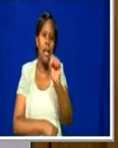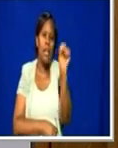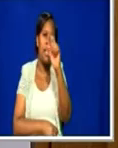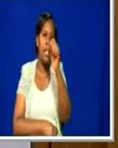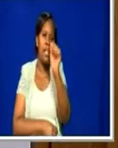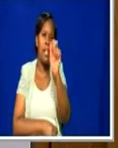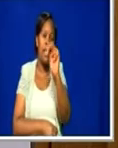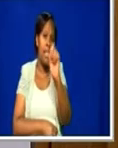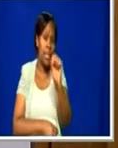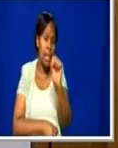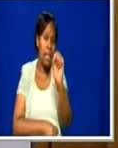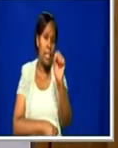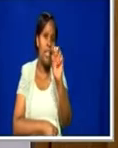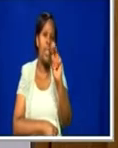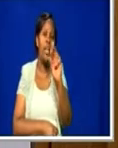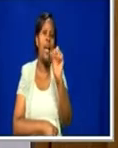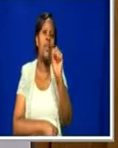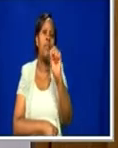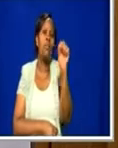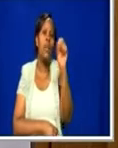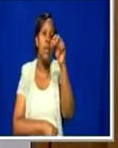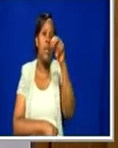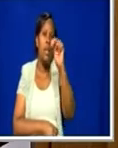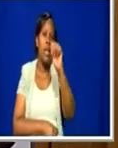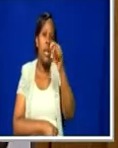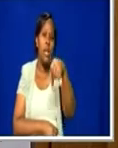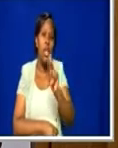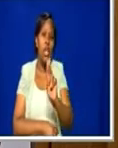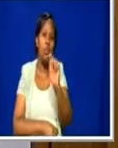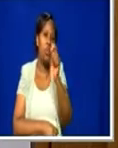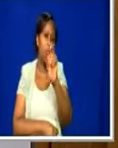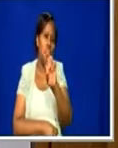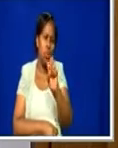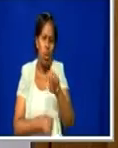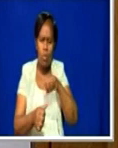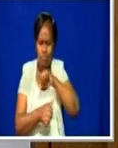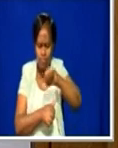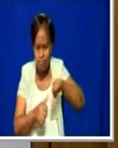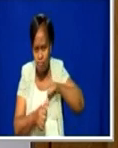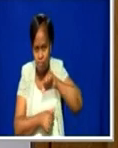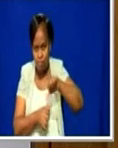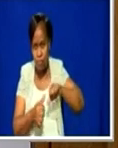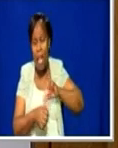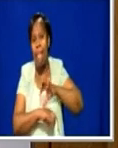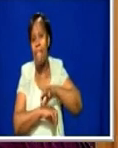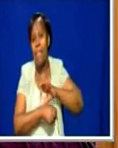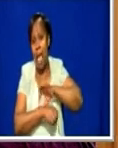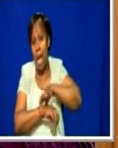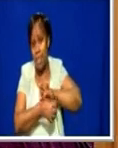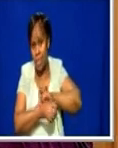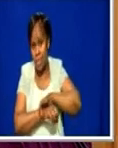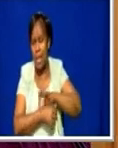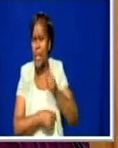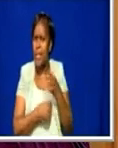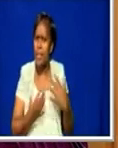have Uranus, and we have what? Neptune. Those are the planets that normally revolve around the Earth. The